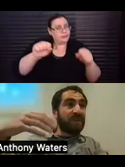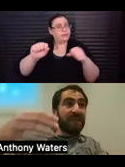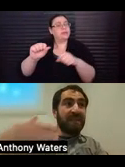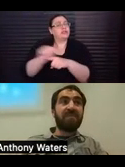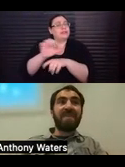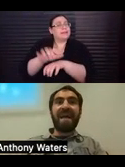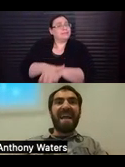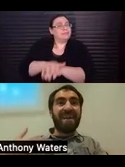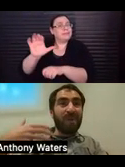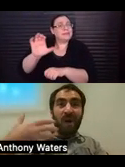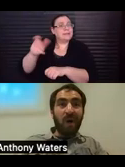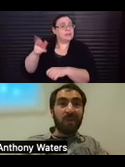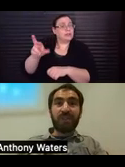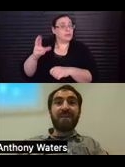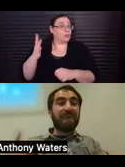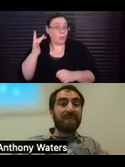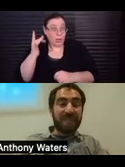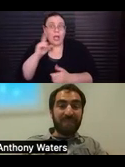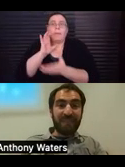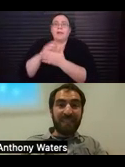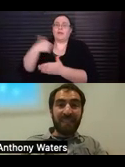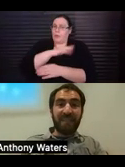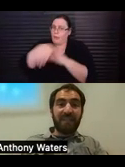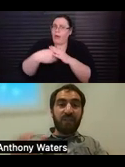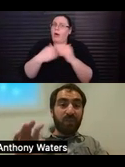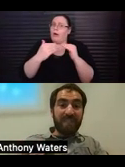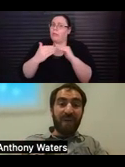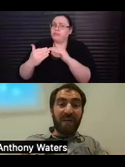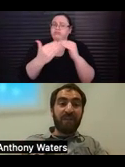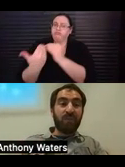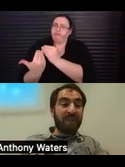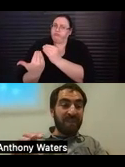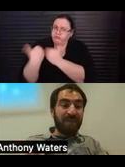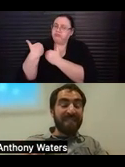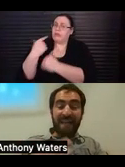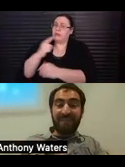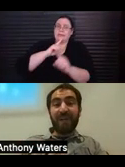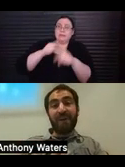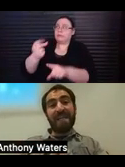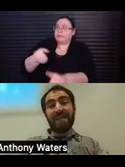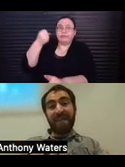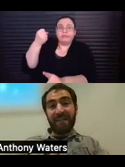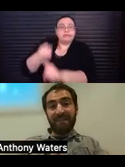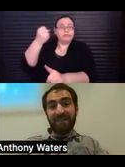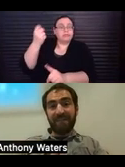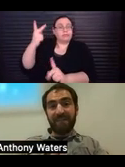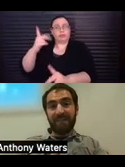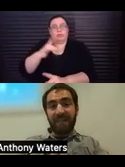there's a belief that we all share a responsibility to respond when somebody is having a cardiac